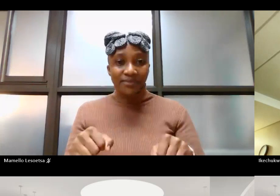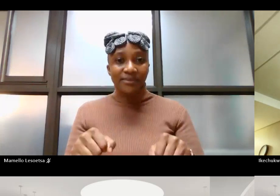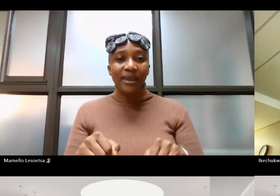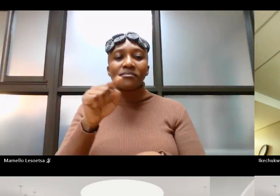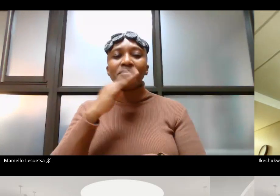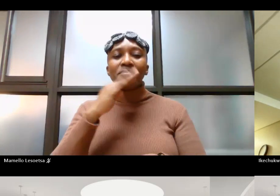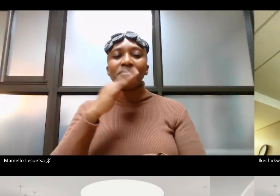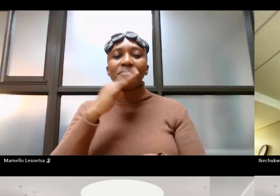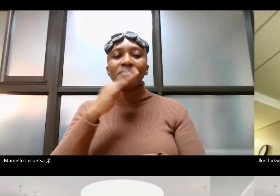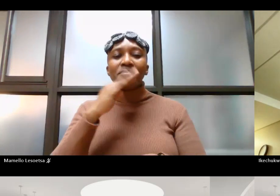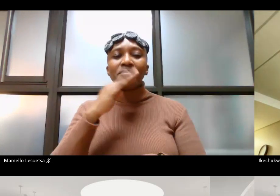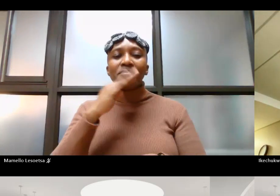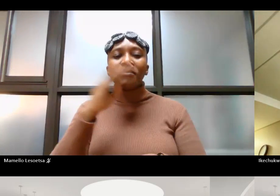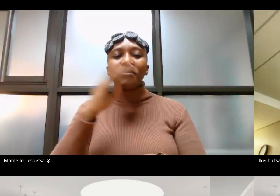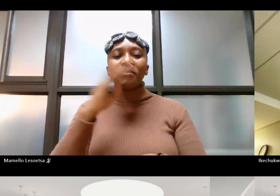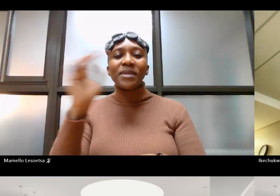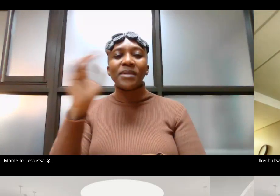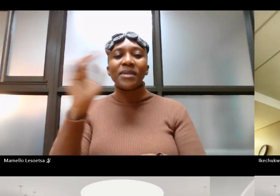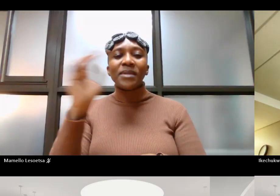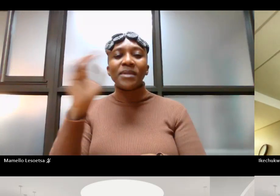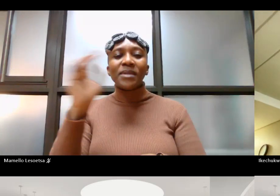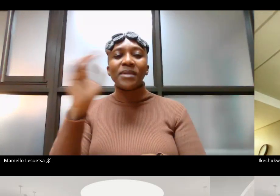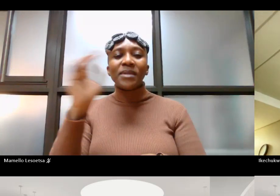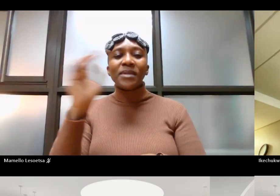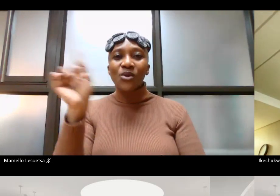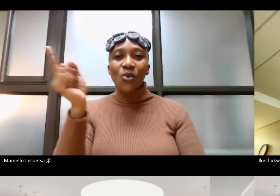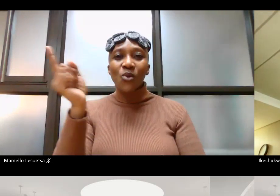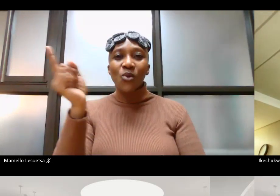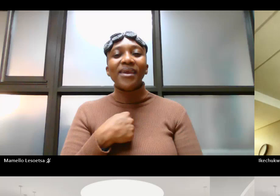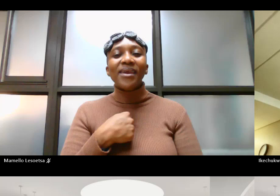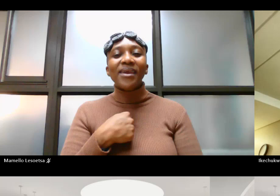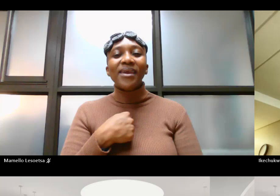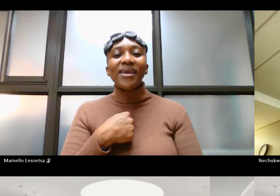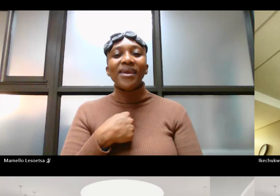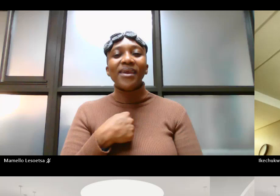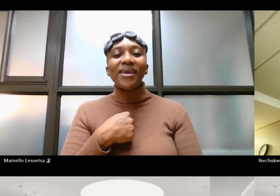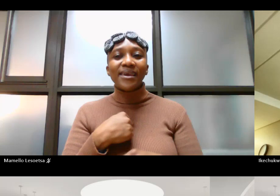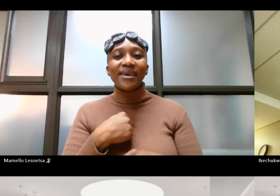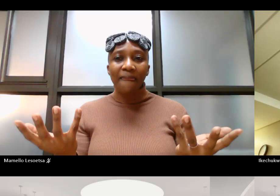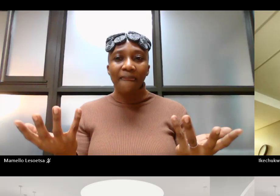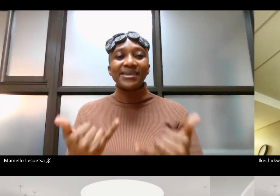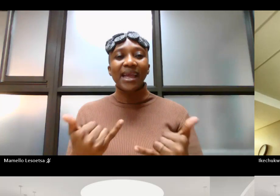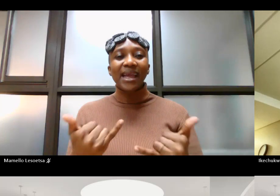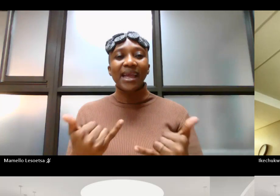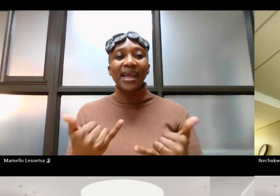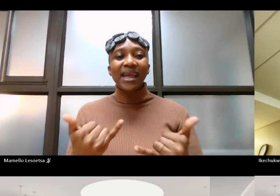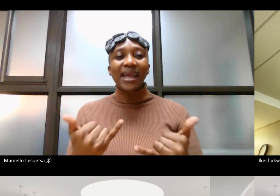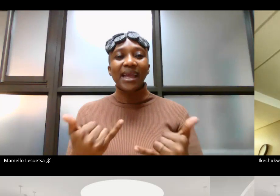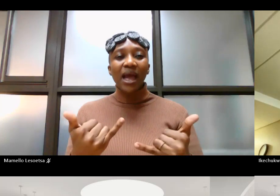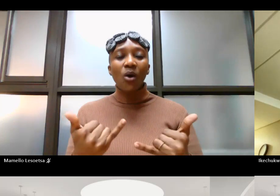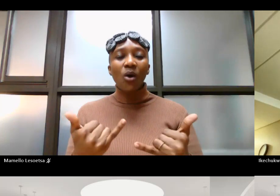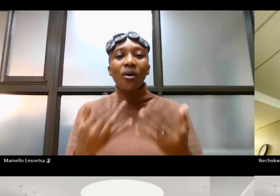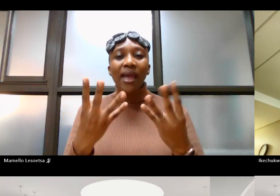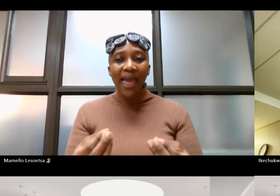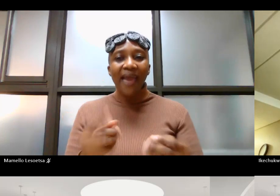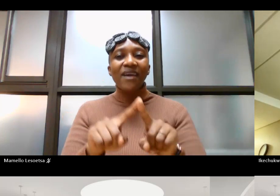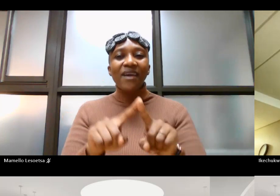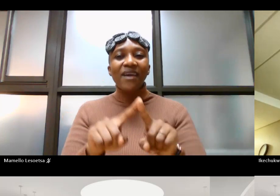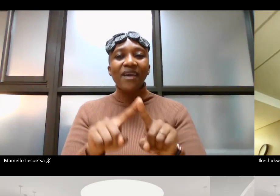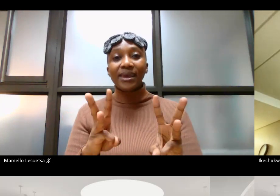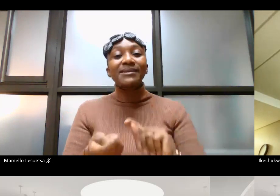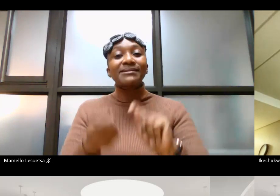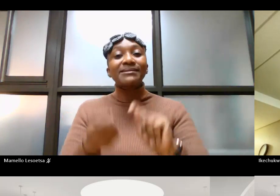said to me, we are still having a long way to go in terms of changing the mindset with regard to